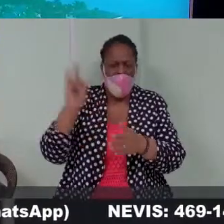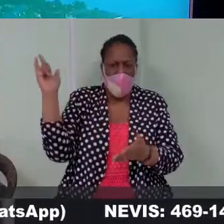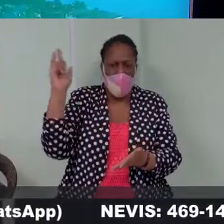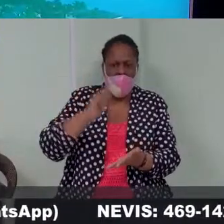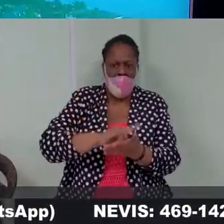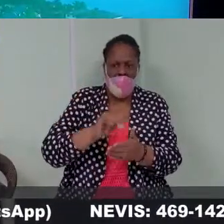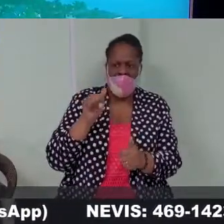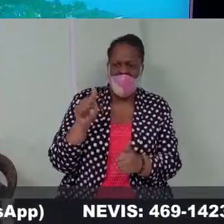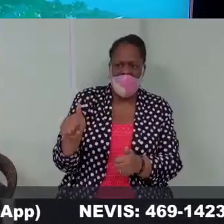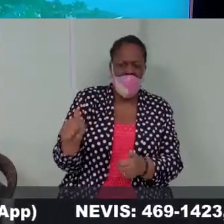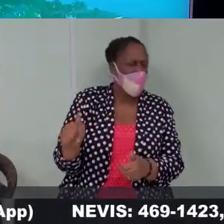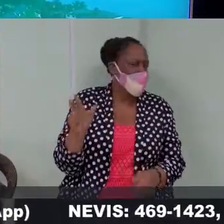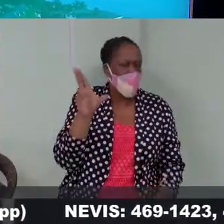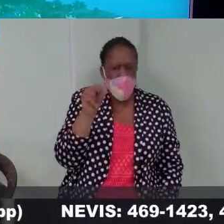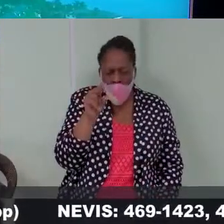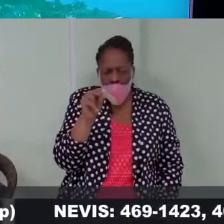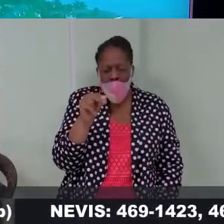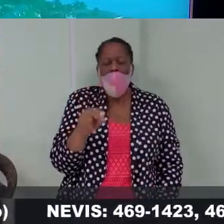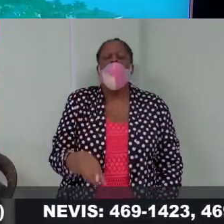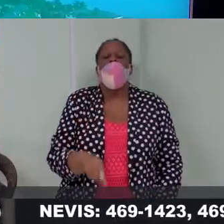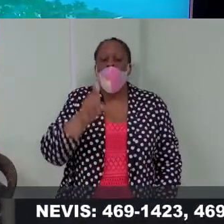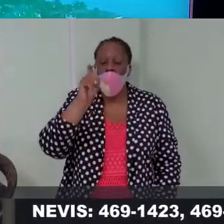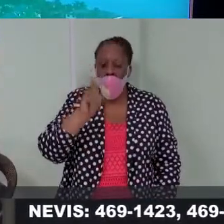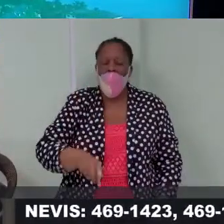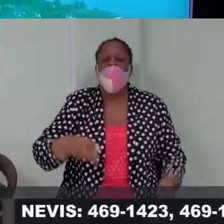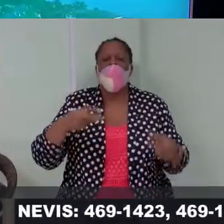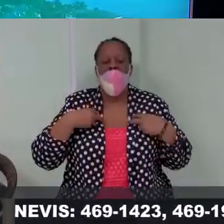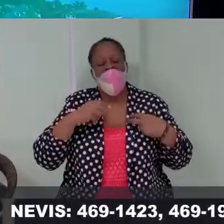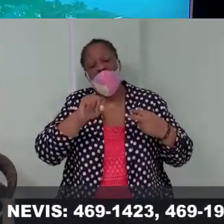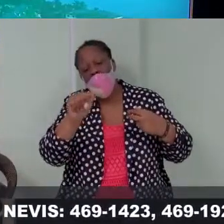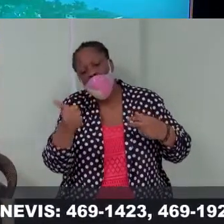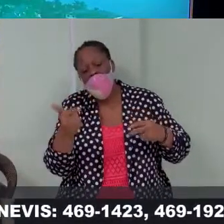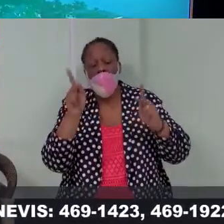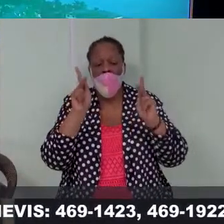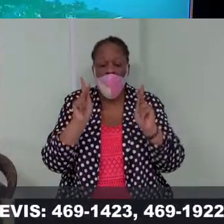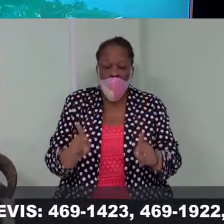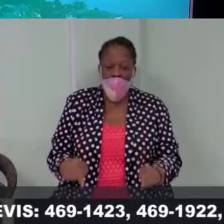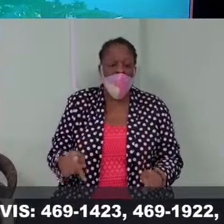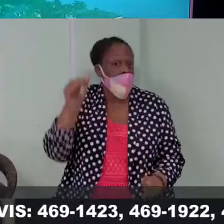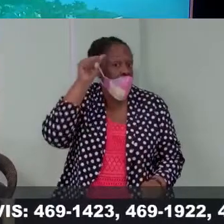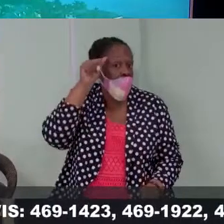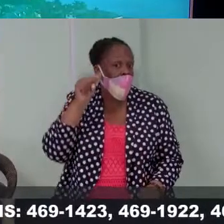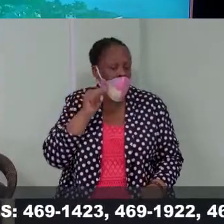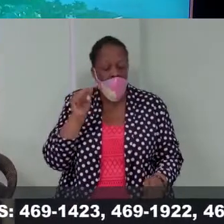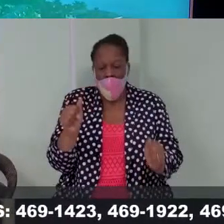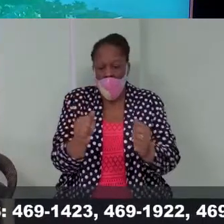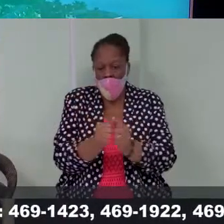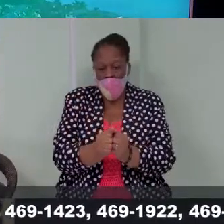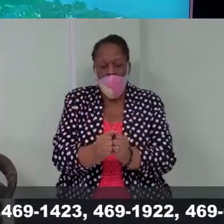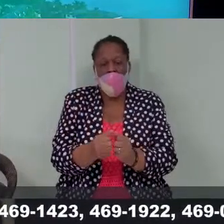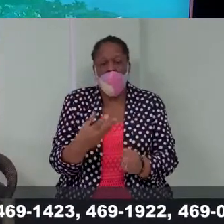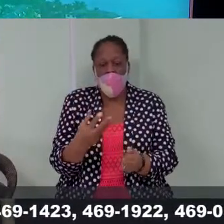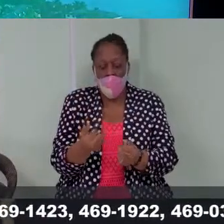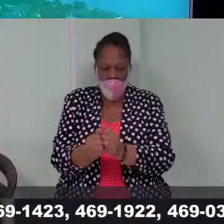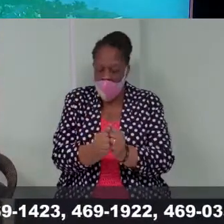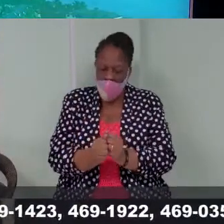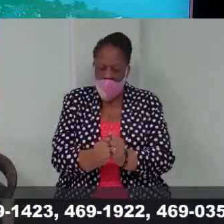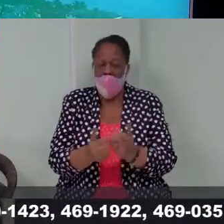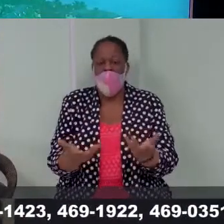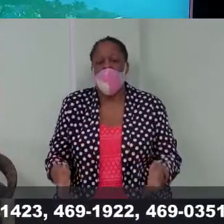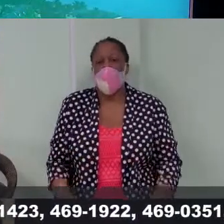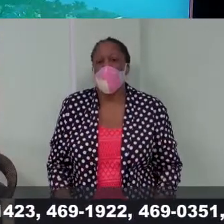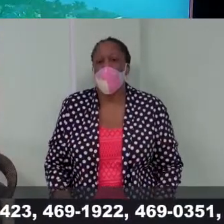adult being with them in quarantine. So let's say that individual comes into